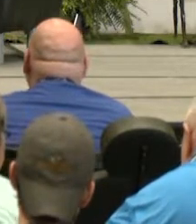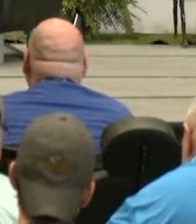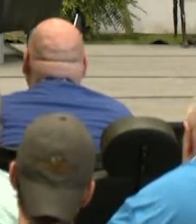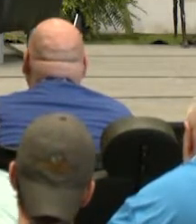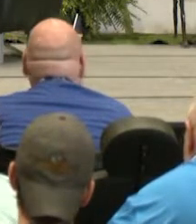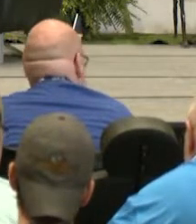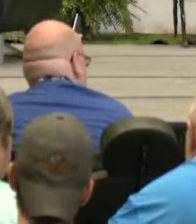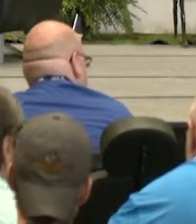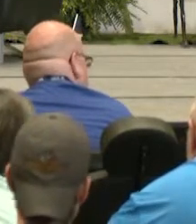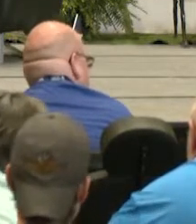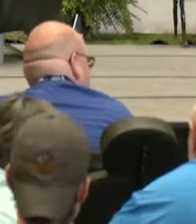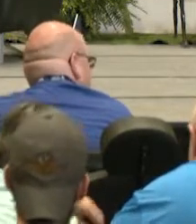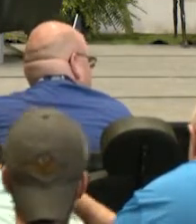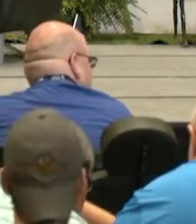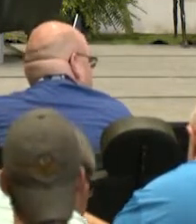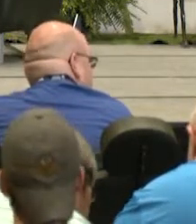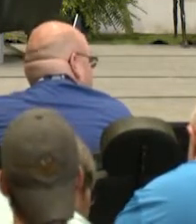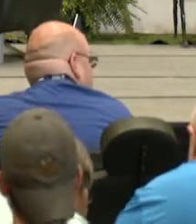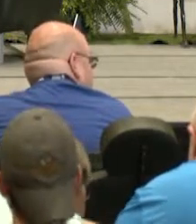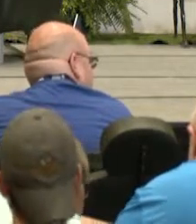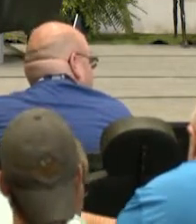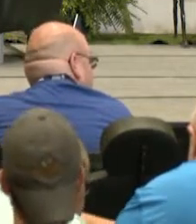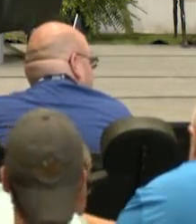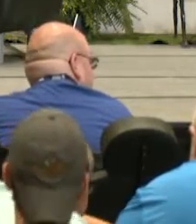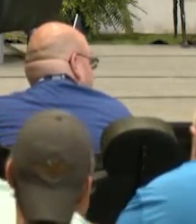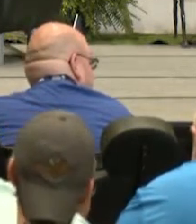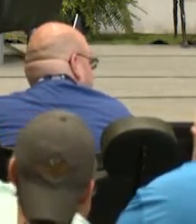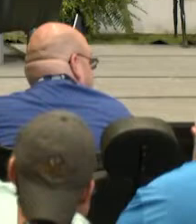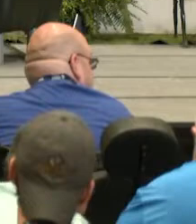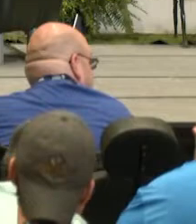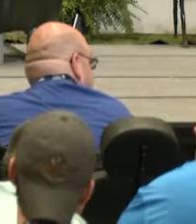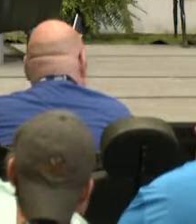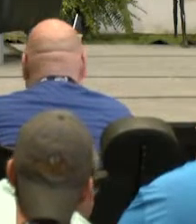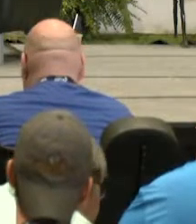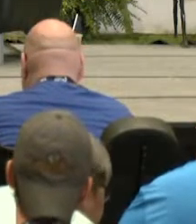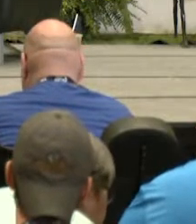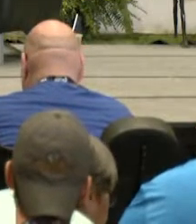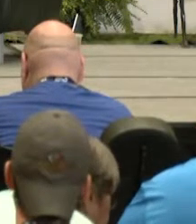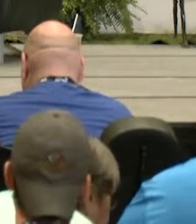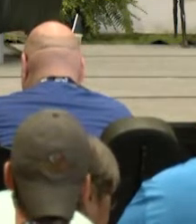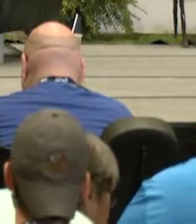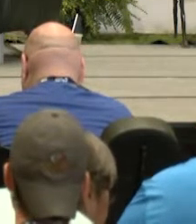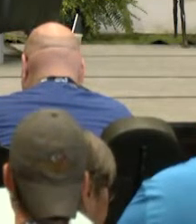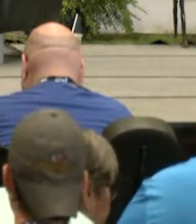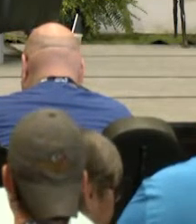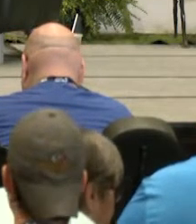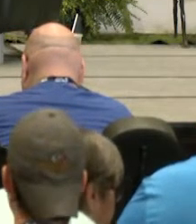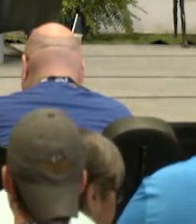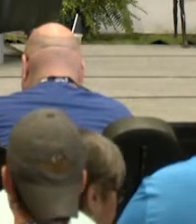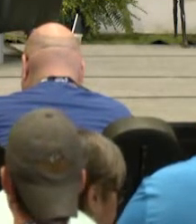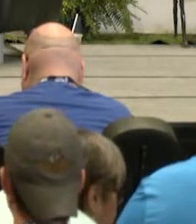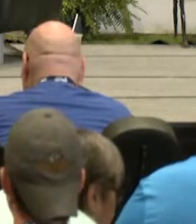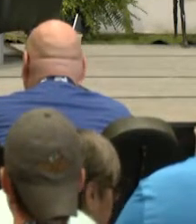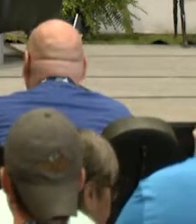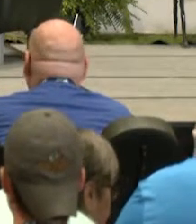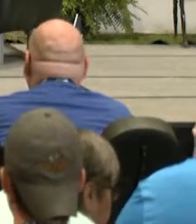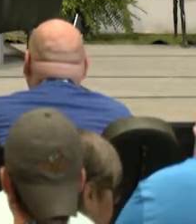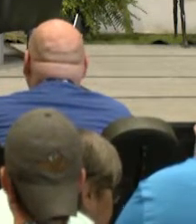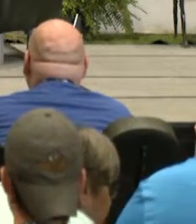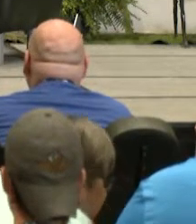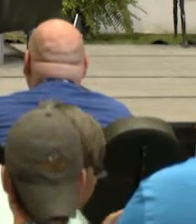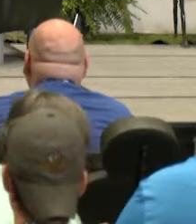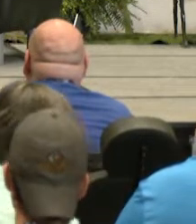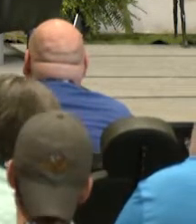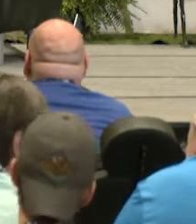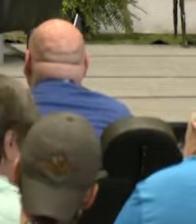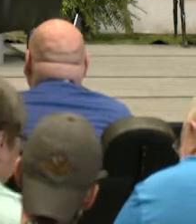laugh. If you can make me laugh, I want you around me and on the podcast, and it feels good. So that's usually how I do it. And yes, Mom, or my manager,